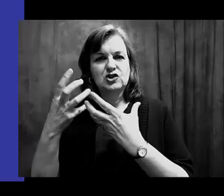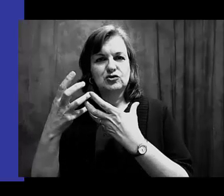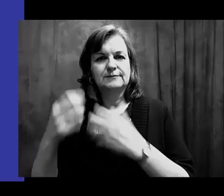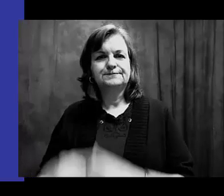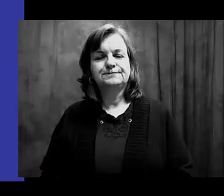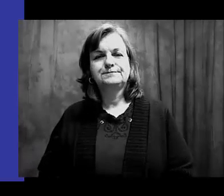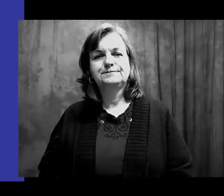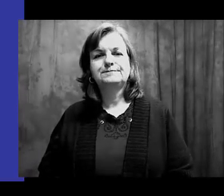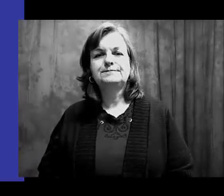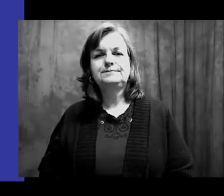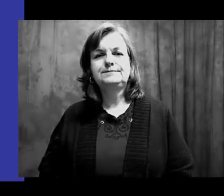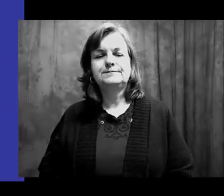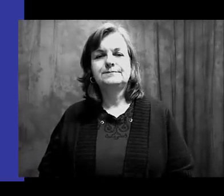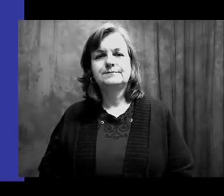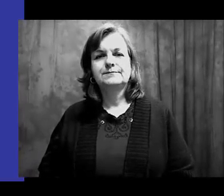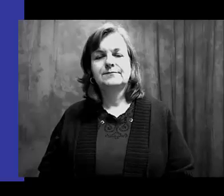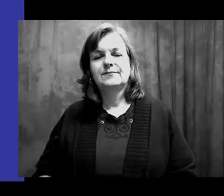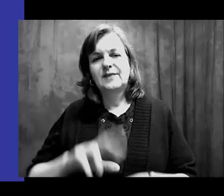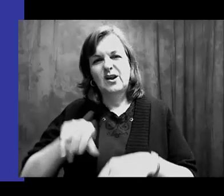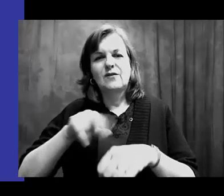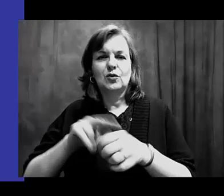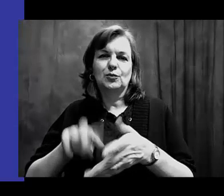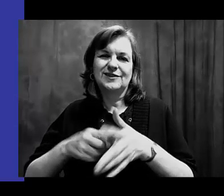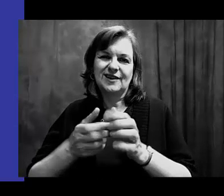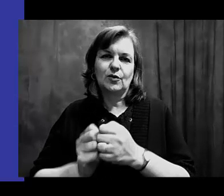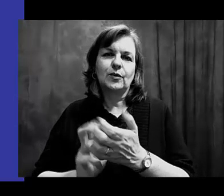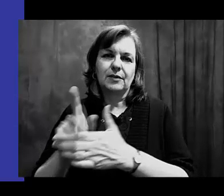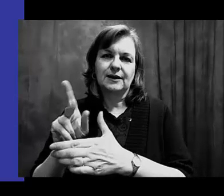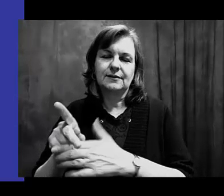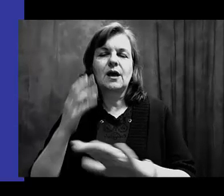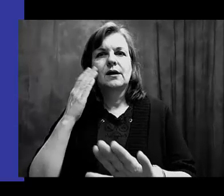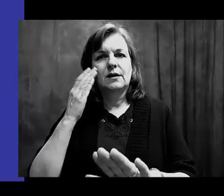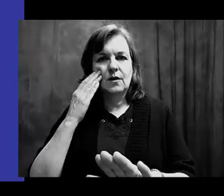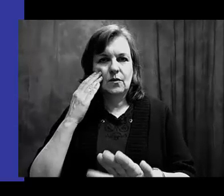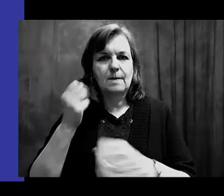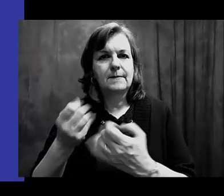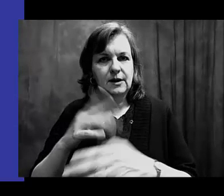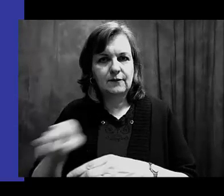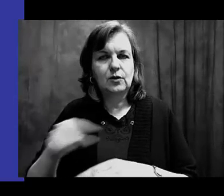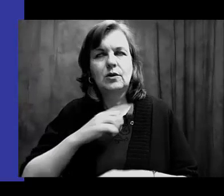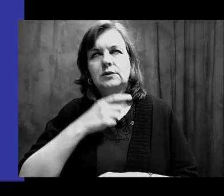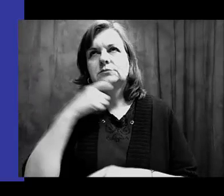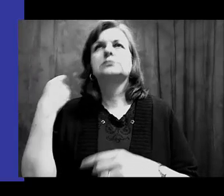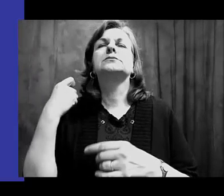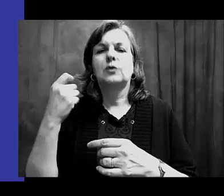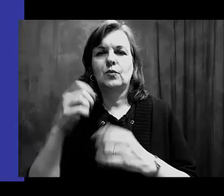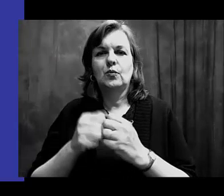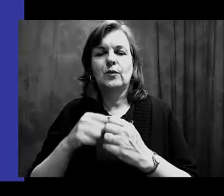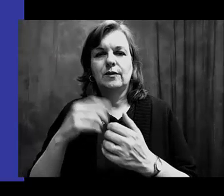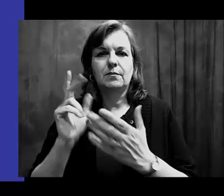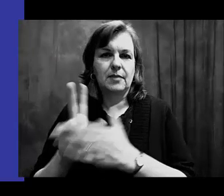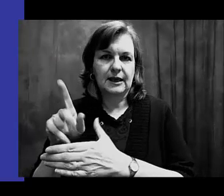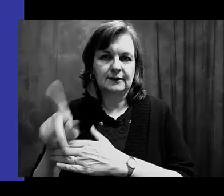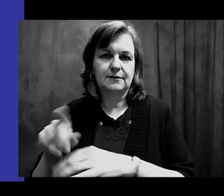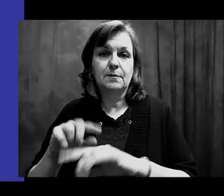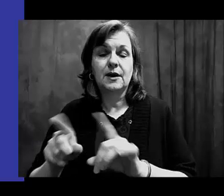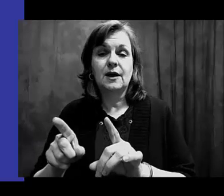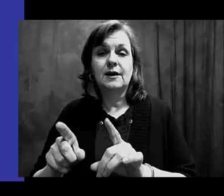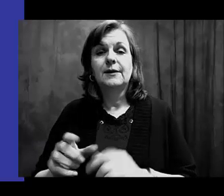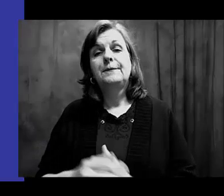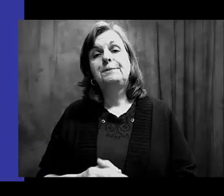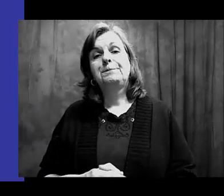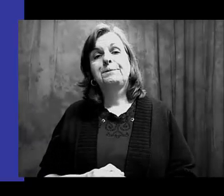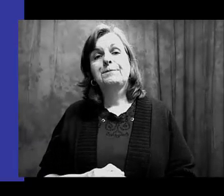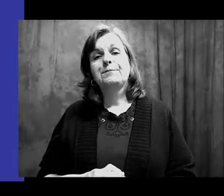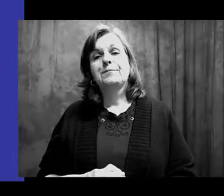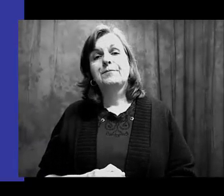started thinking about, of course, plants. I know many of you are tired of talking about plants, but what we think about in